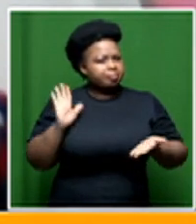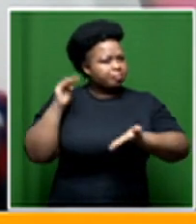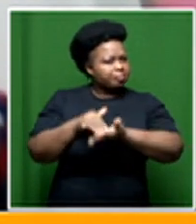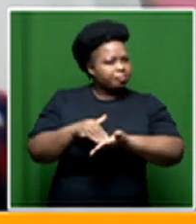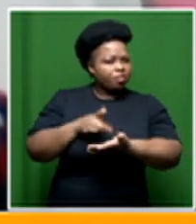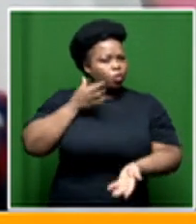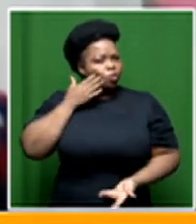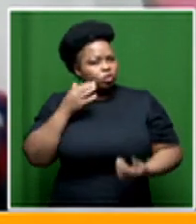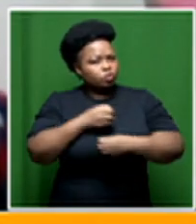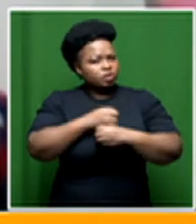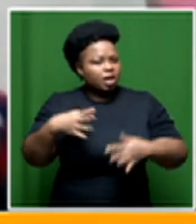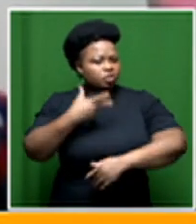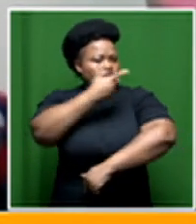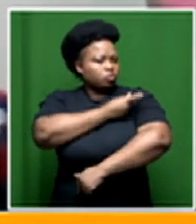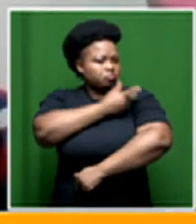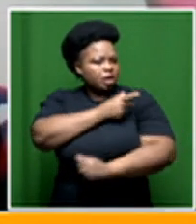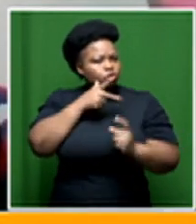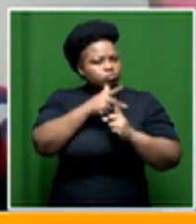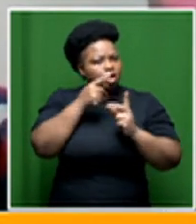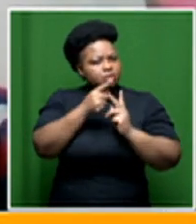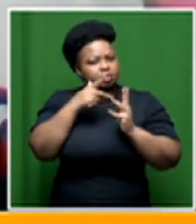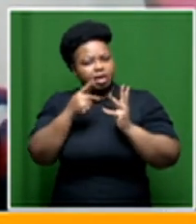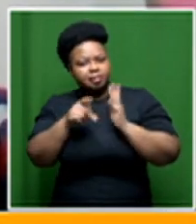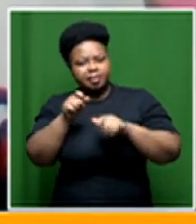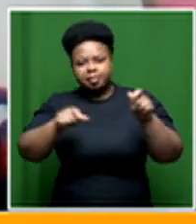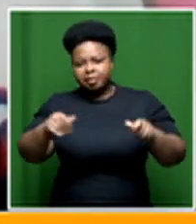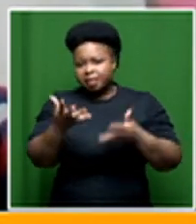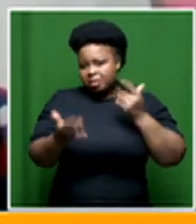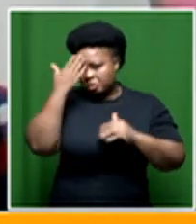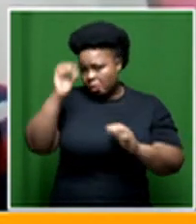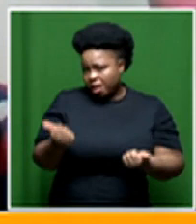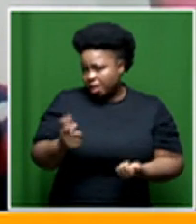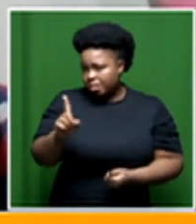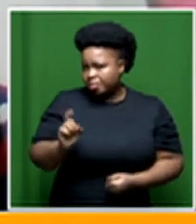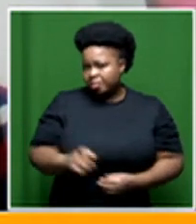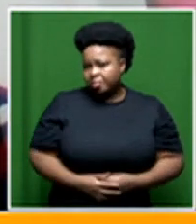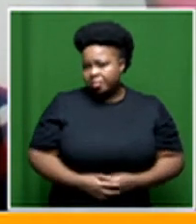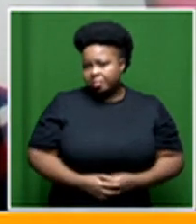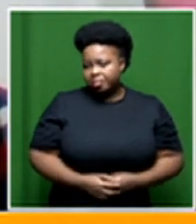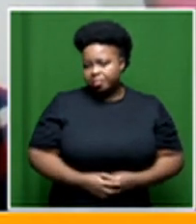arrive, when the rollout will take place? Perhaps you're privy to more info than we are.